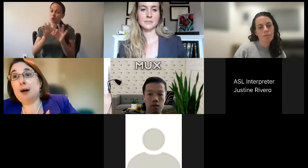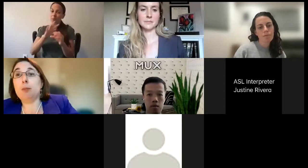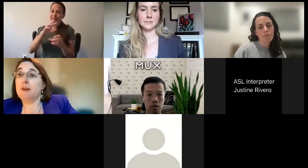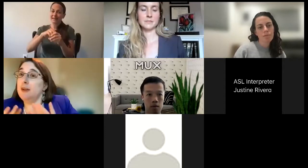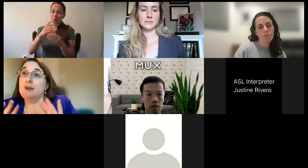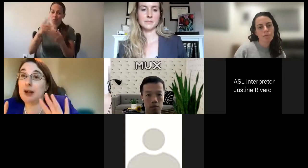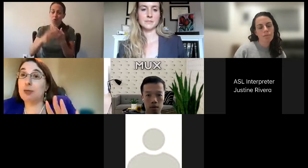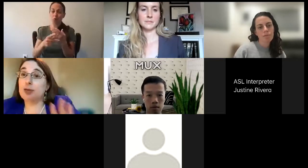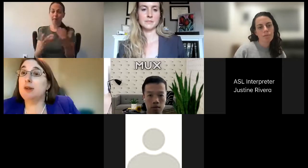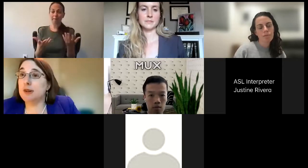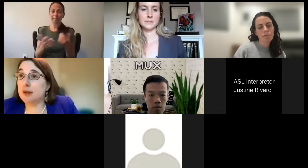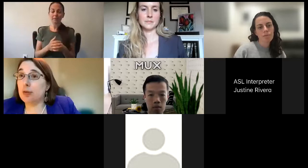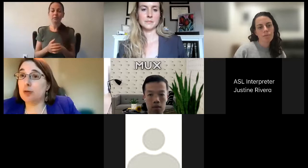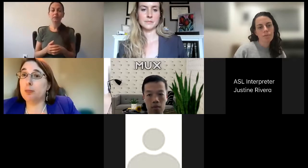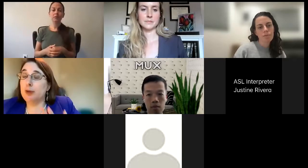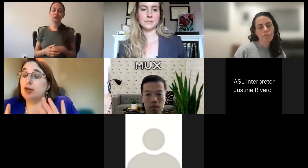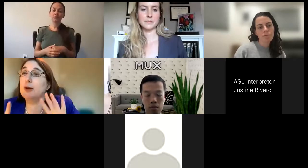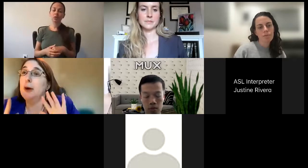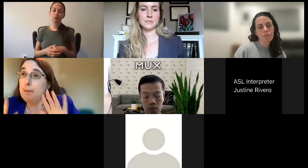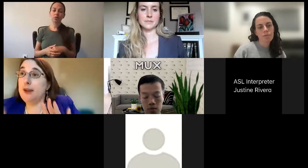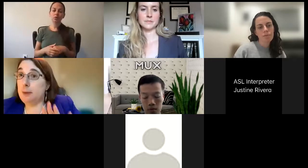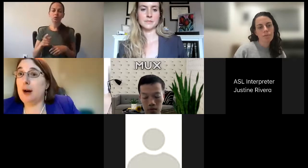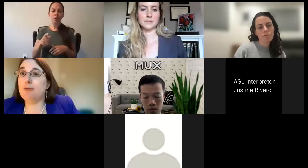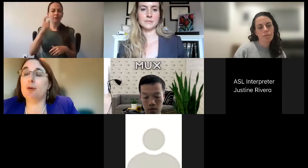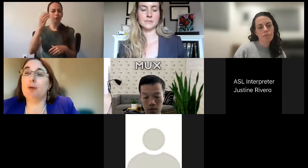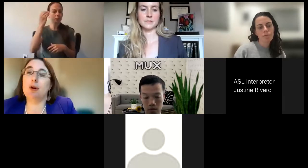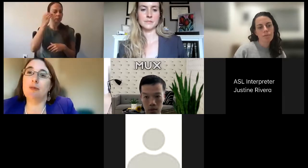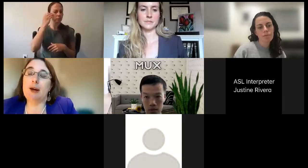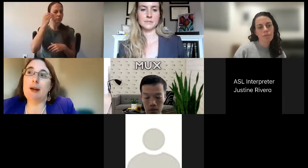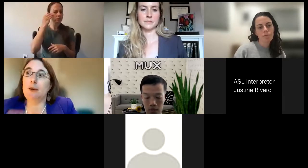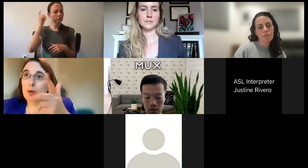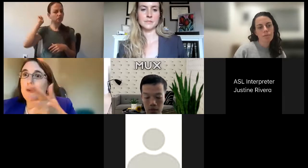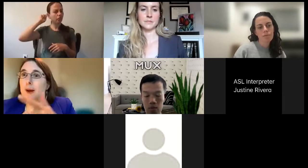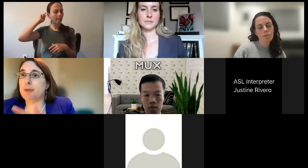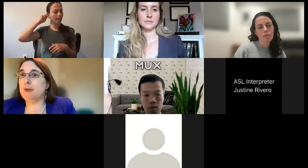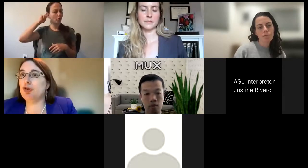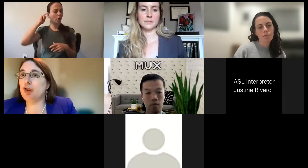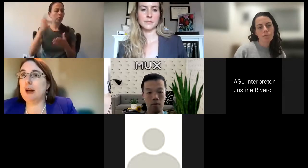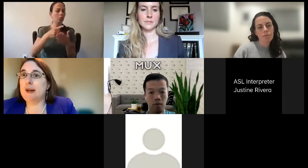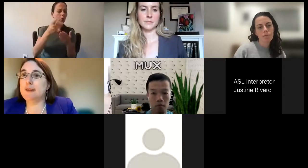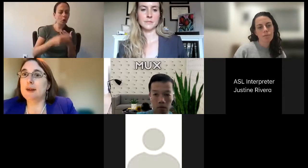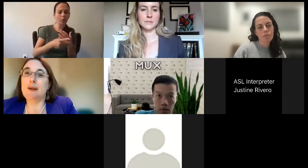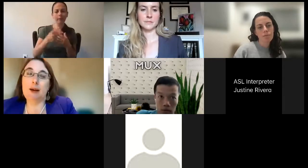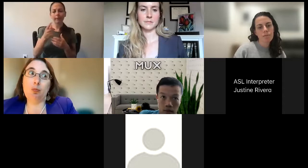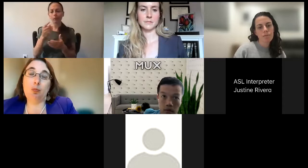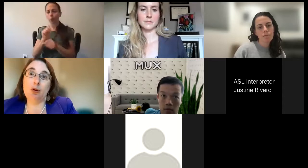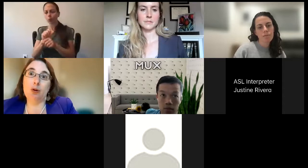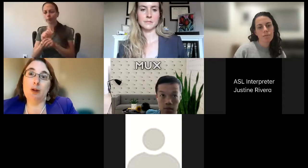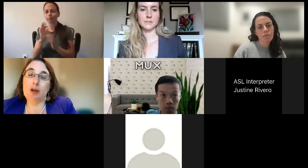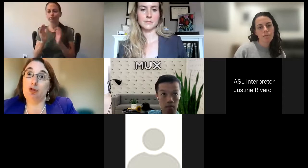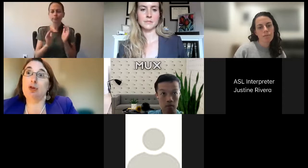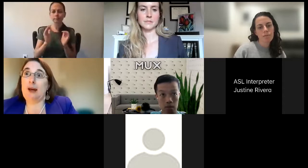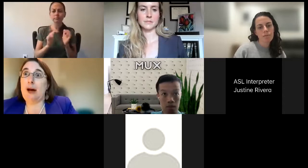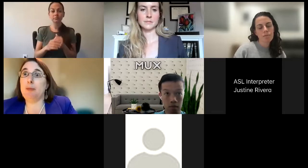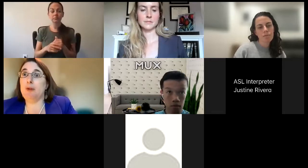that out, but the devil's in the details. So being mindful of that. And then one thing I put in the chat that really